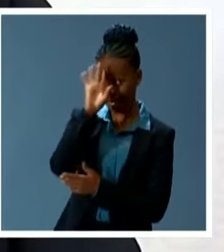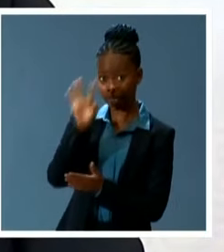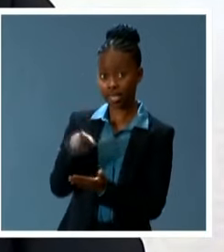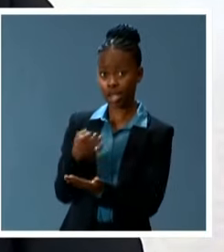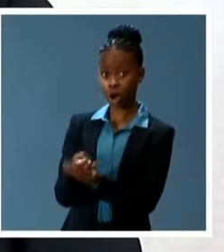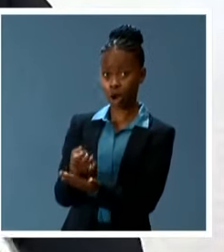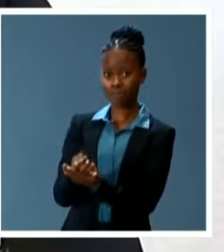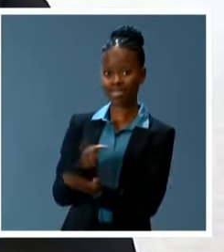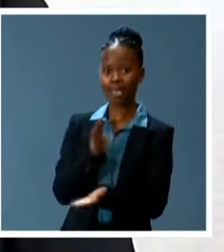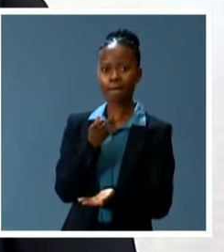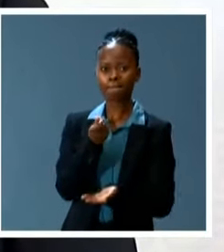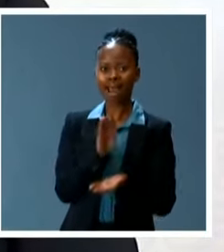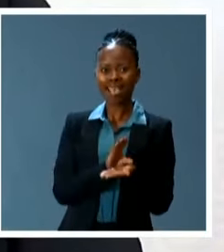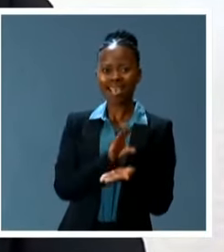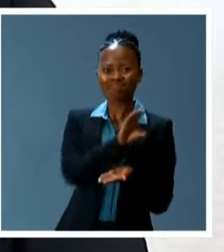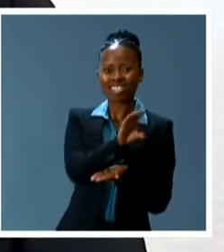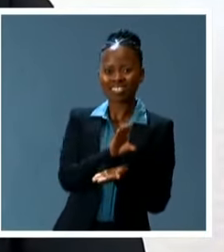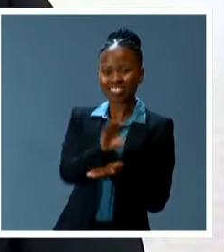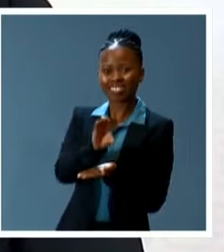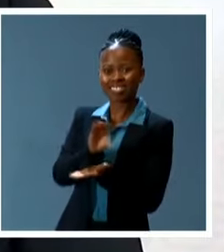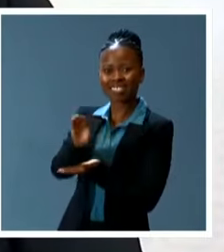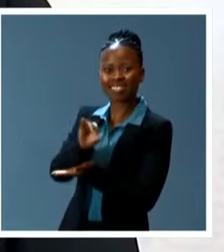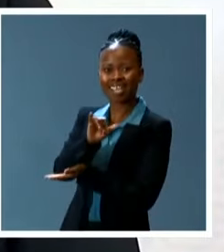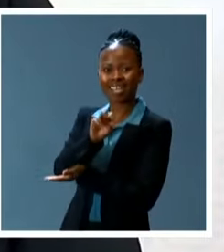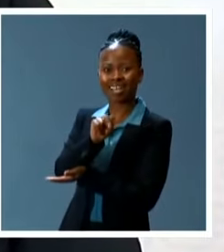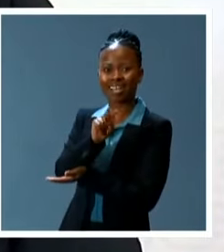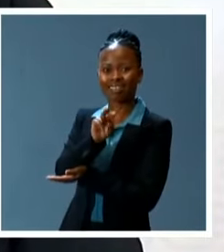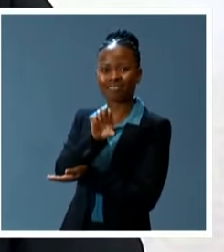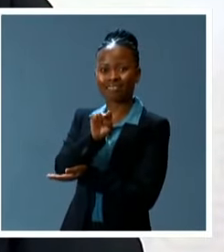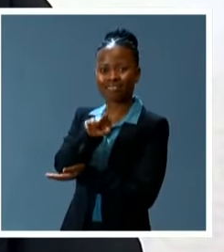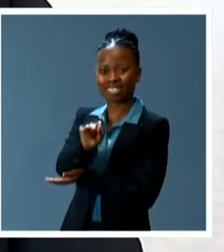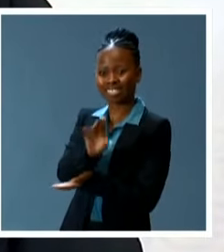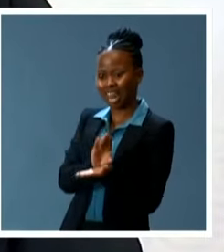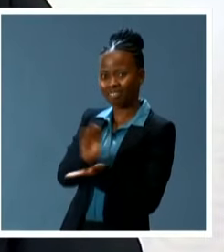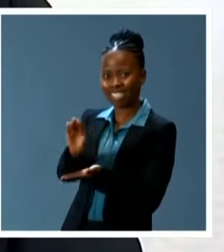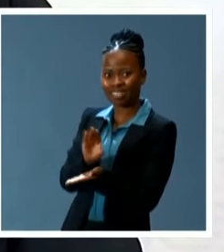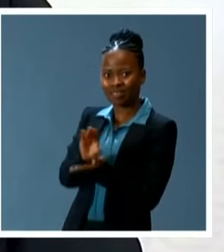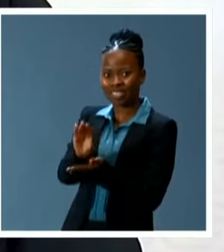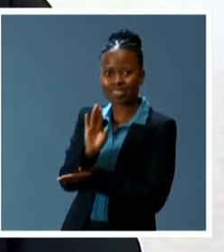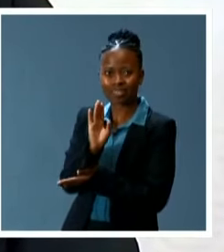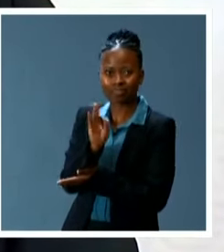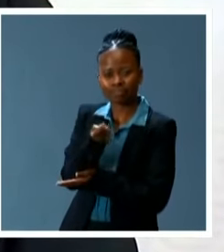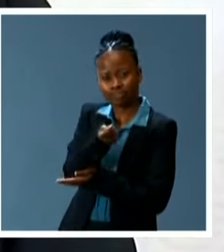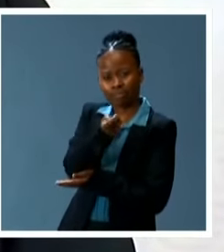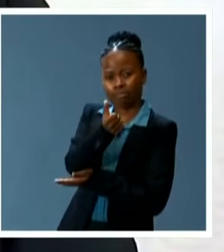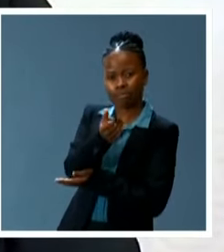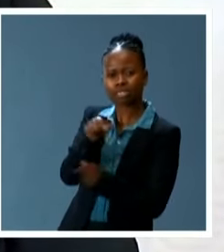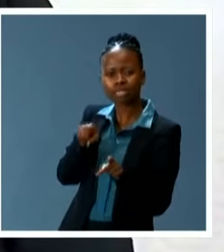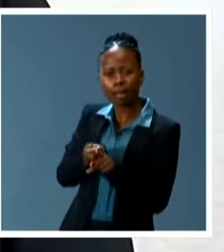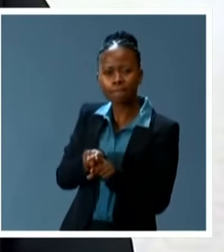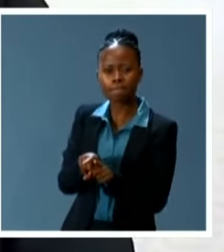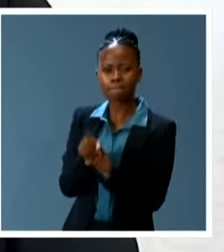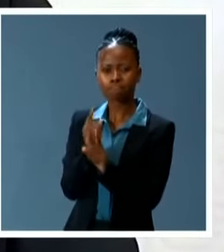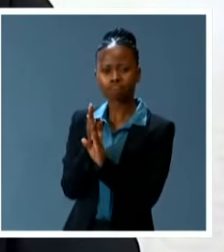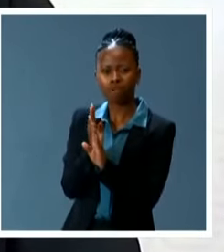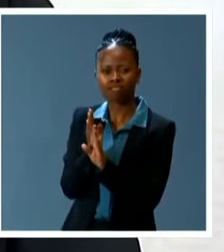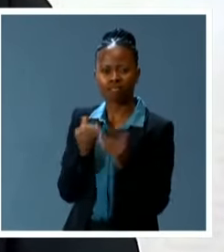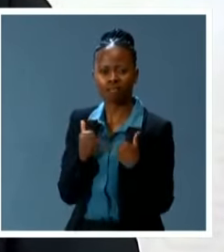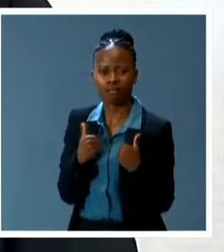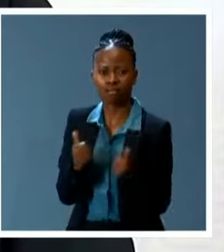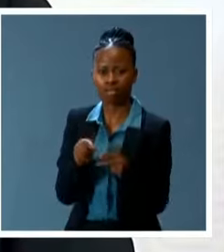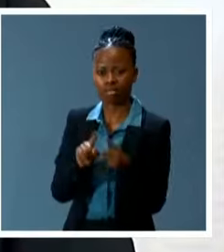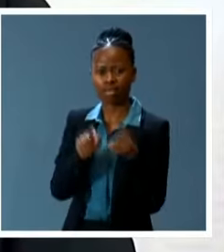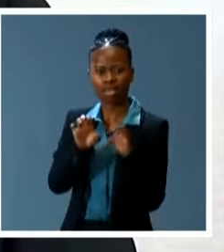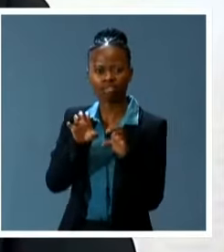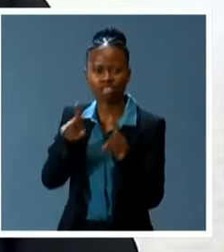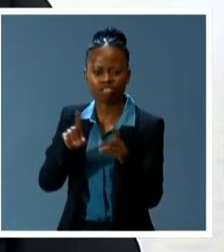investment in public health systems and in other aspects of the welfare state, in education, in